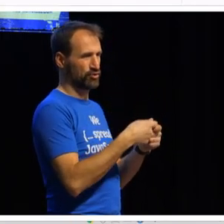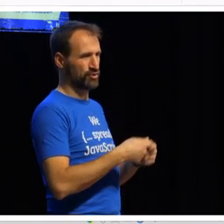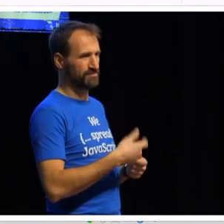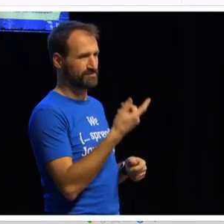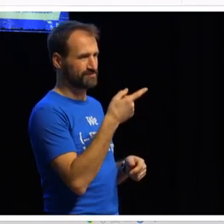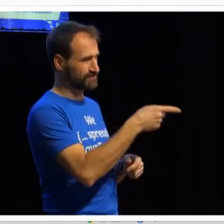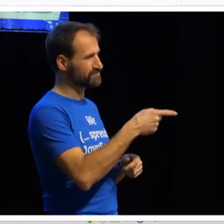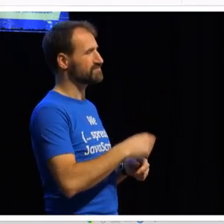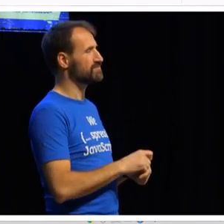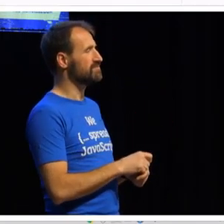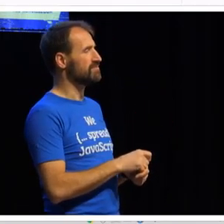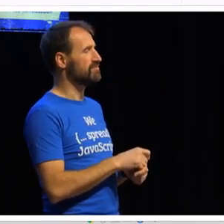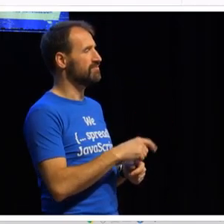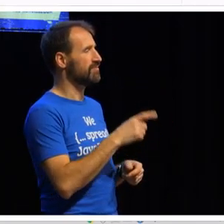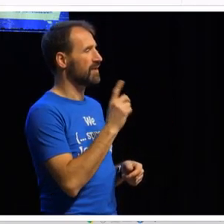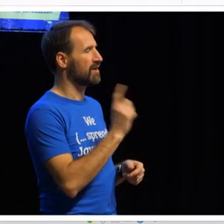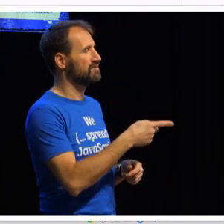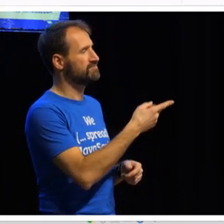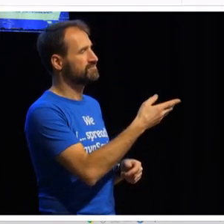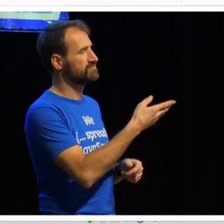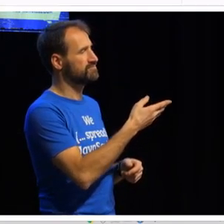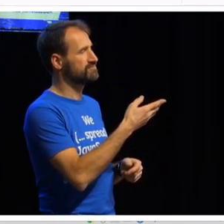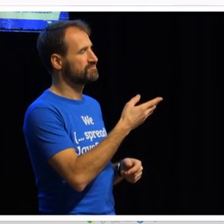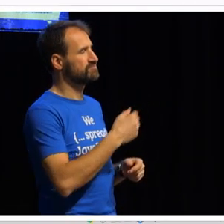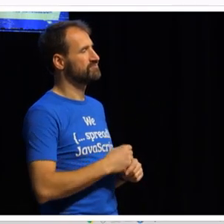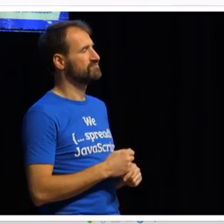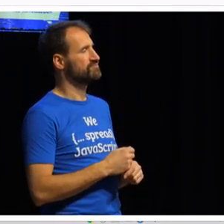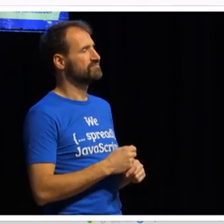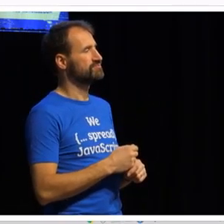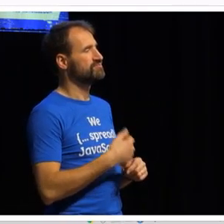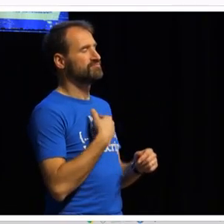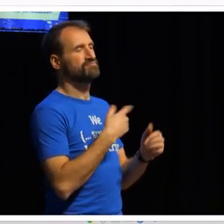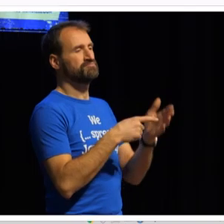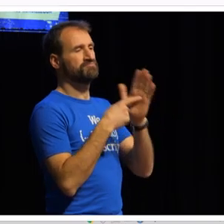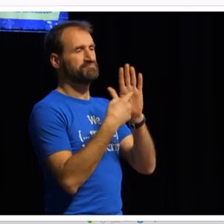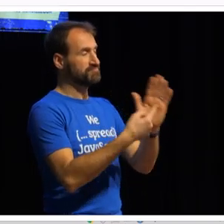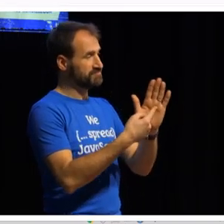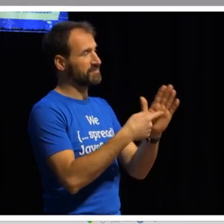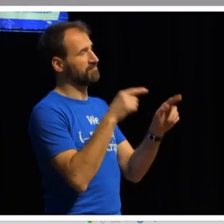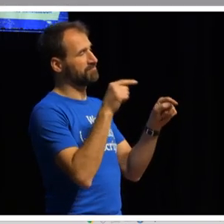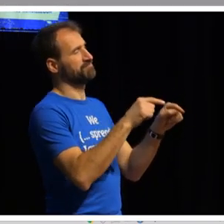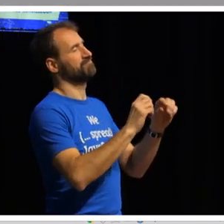talk, because it's just going to break. So